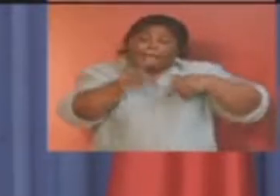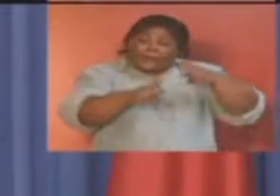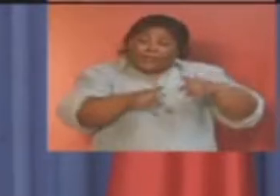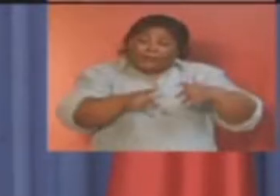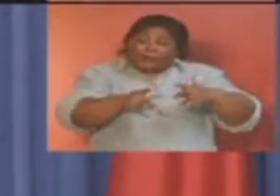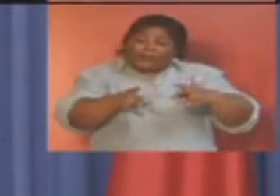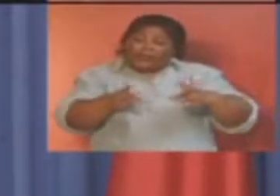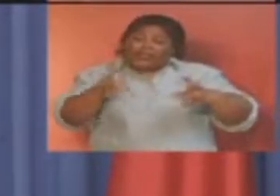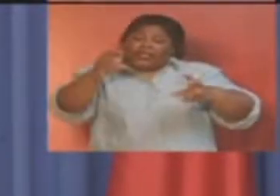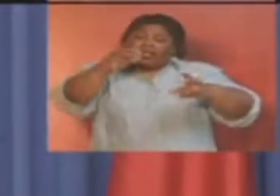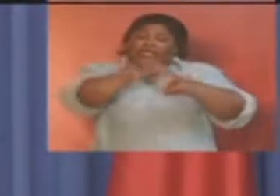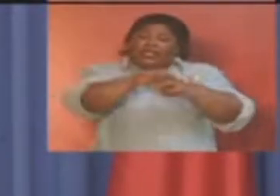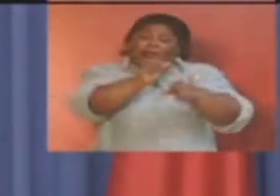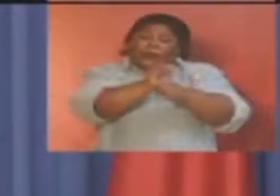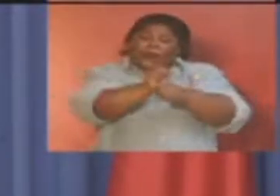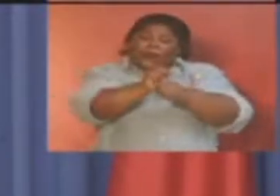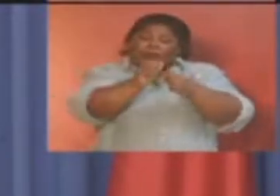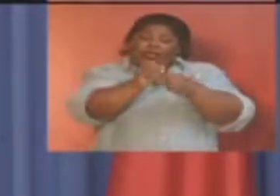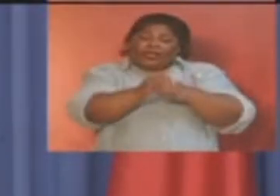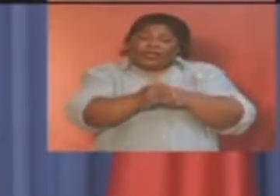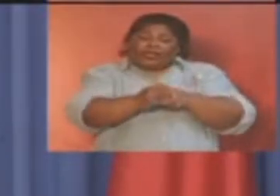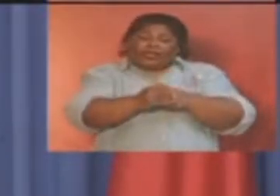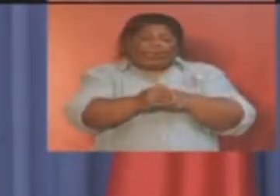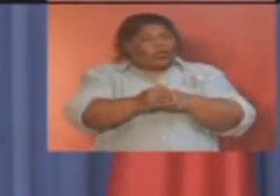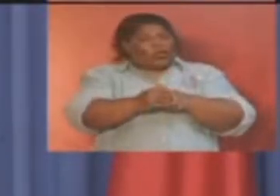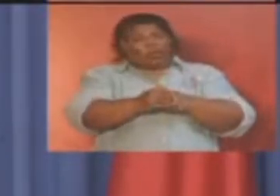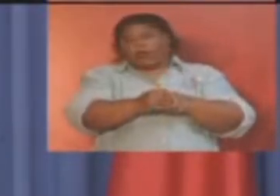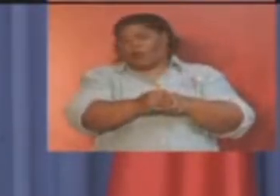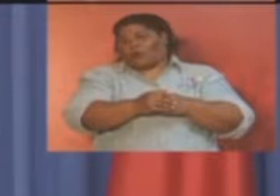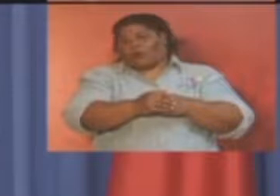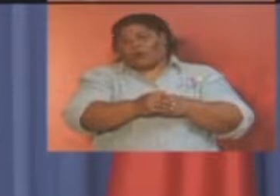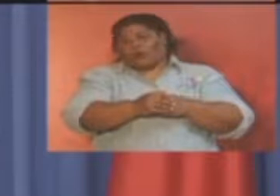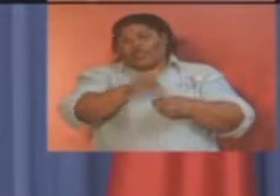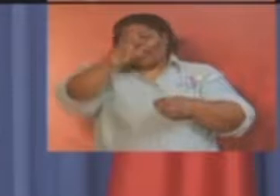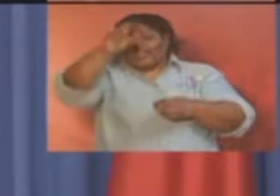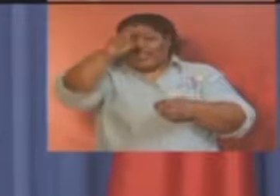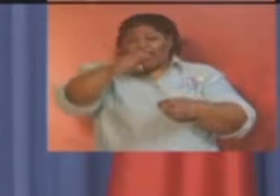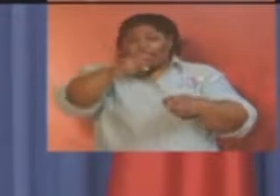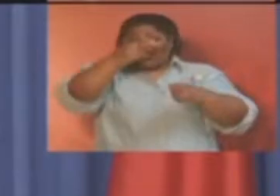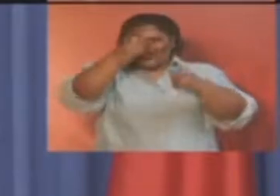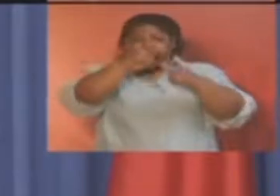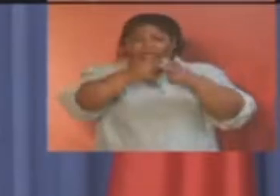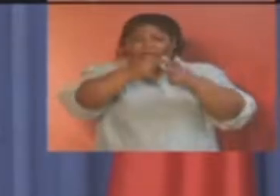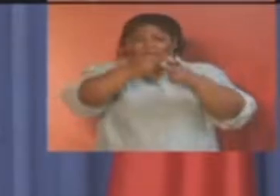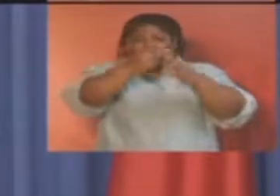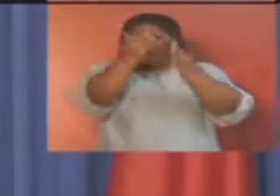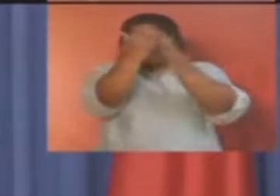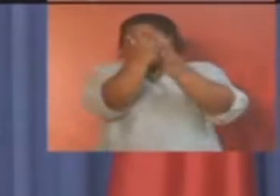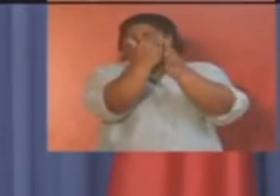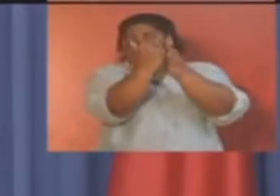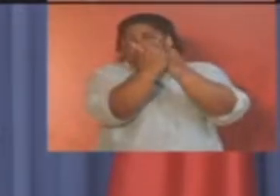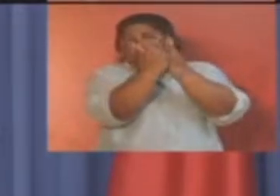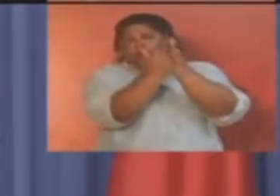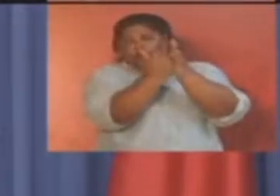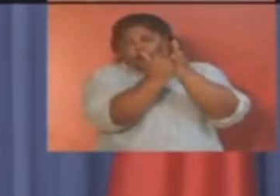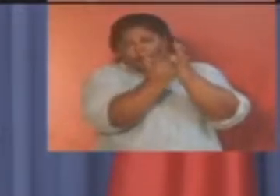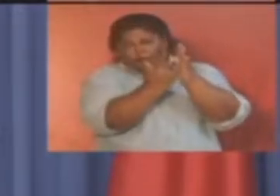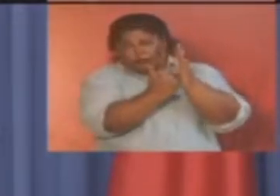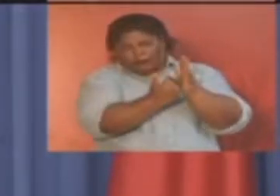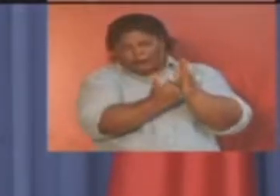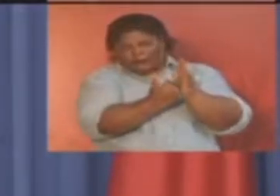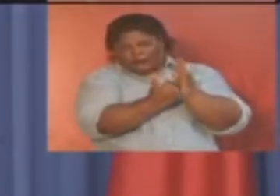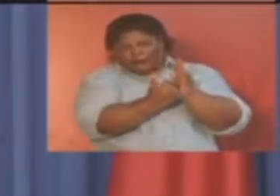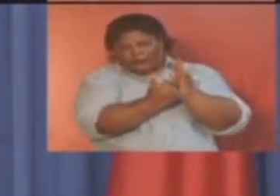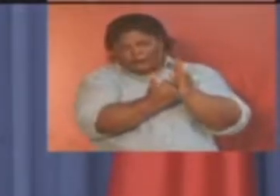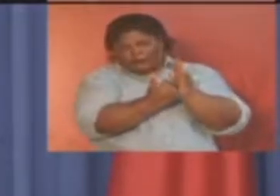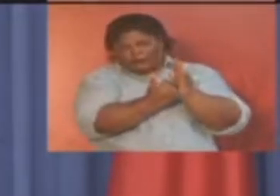in the list, and I'm not going to get into every single item on the list. It's similar to last year, but I'll pinpoint the main ones, and of course when